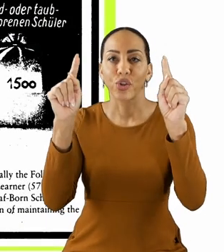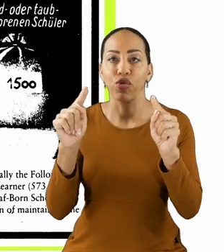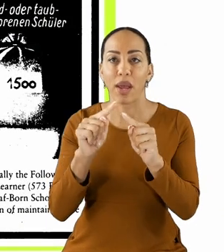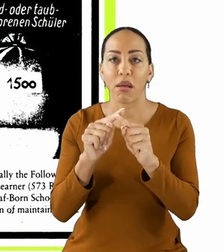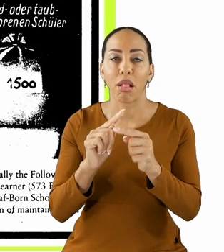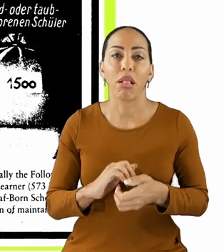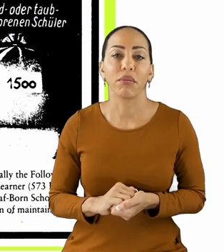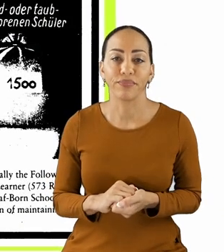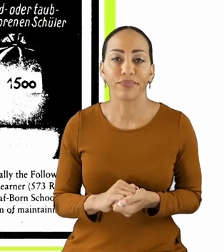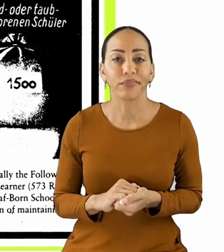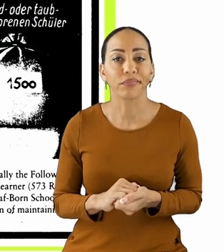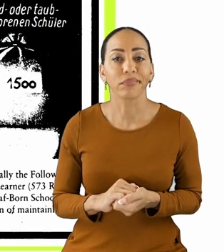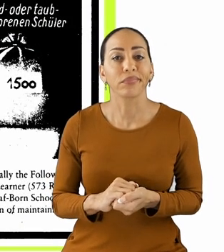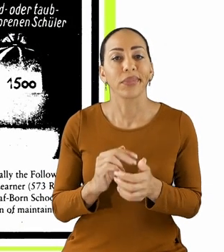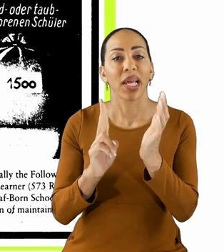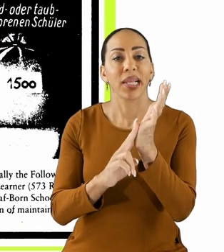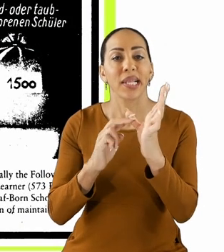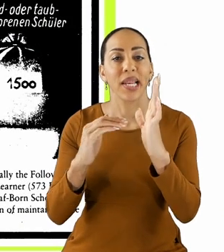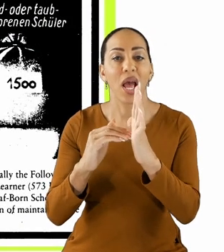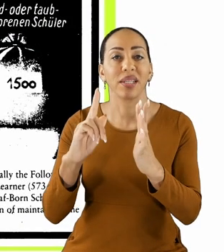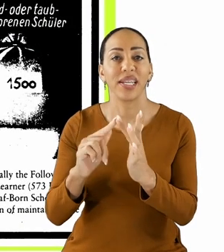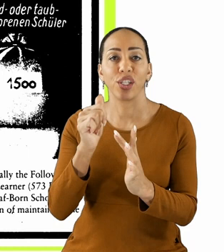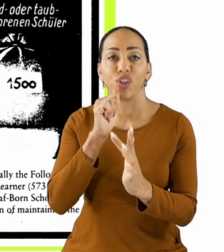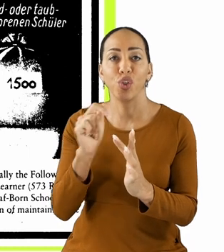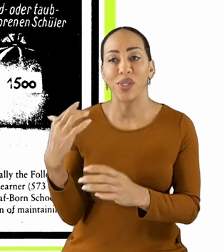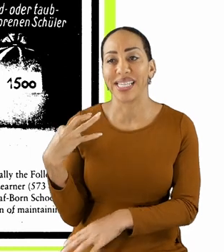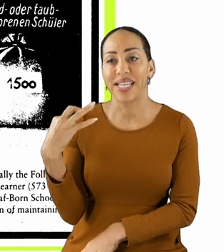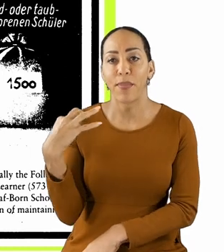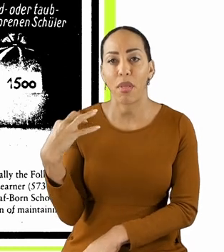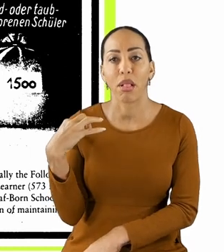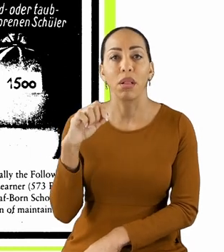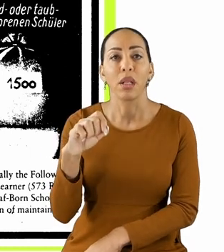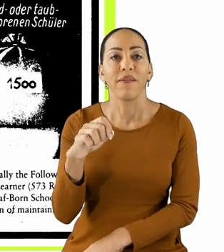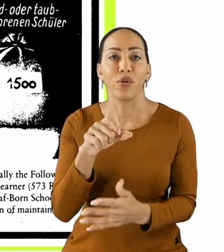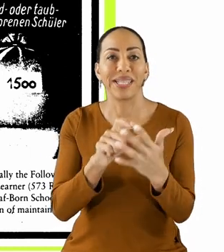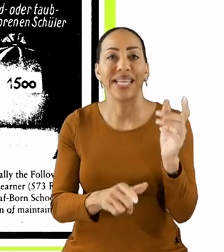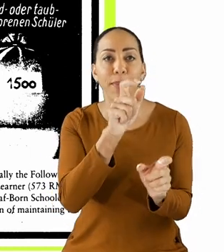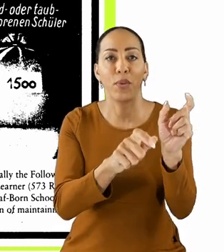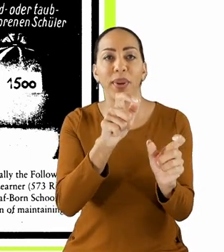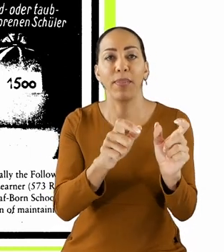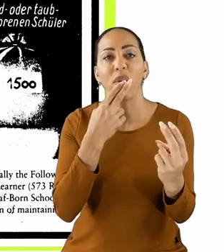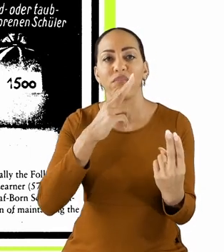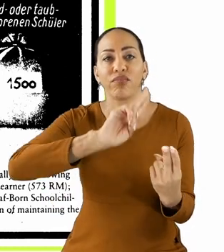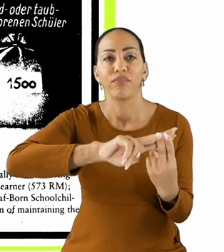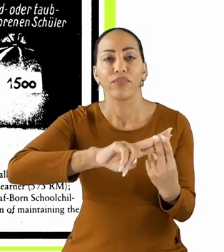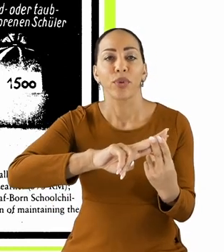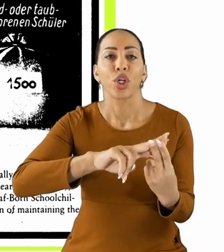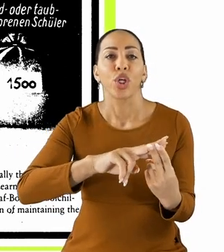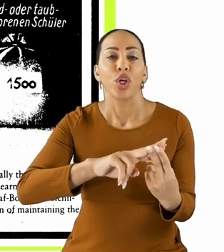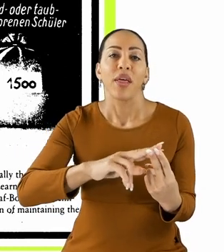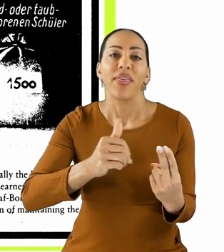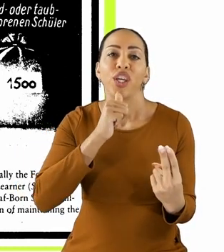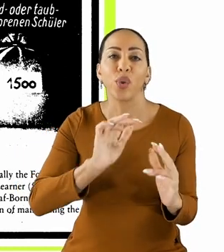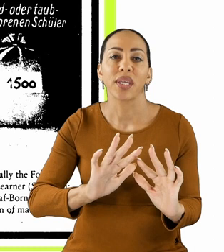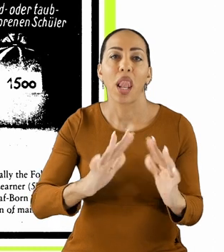So something about our black triangle. The black triangle was the symbol the Nazis used to put on the useless eaters,